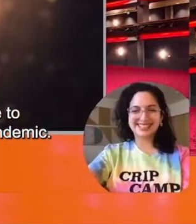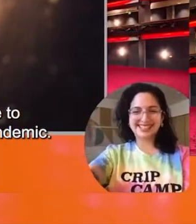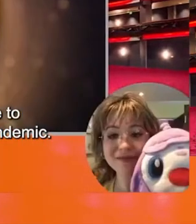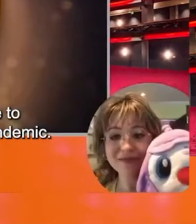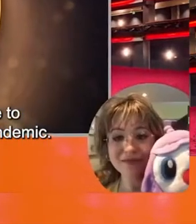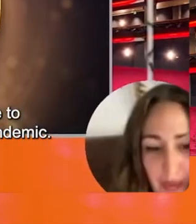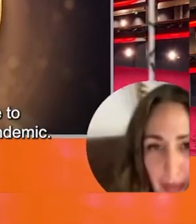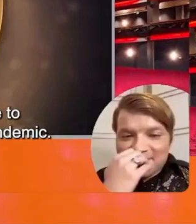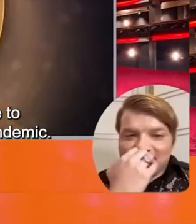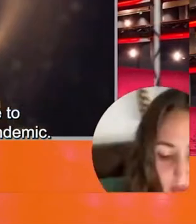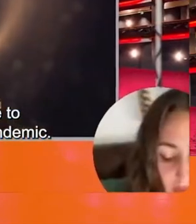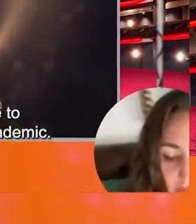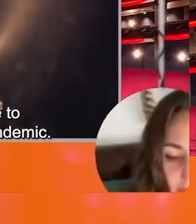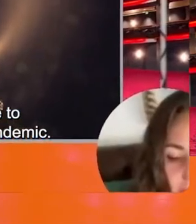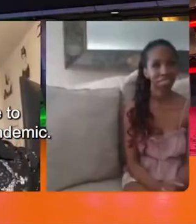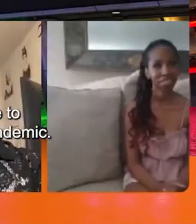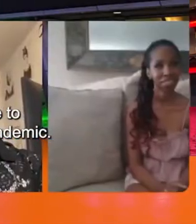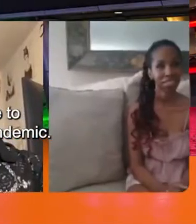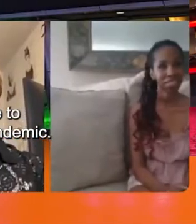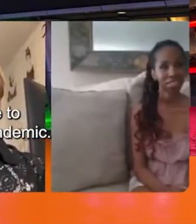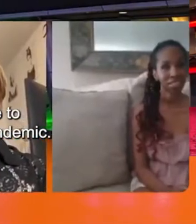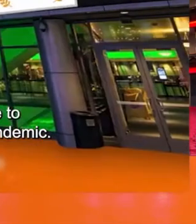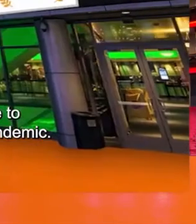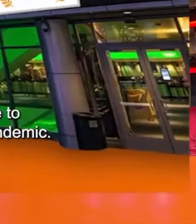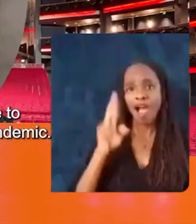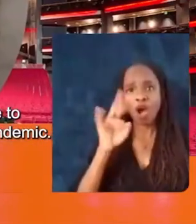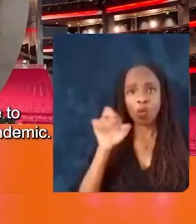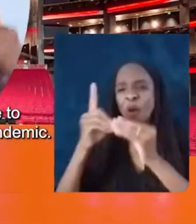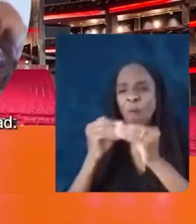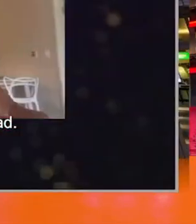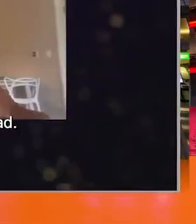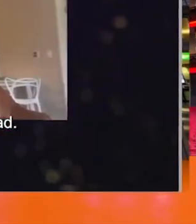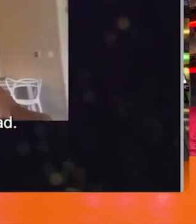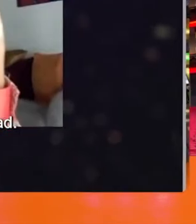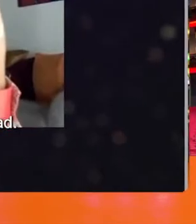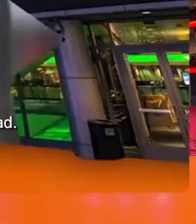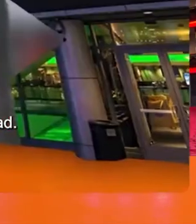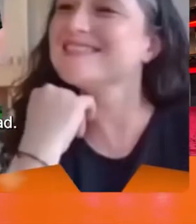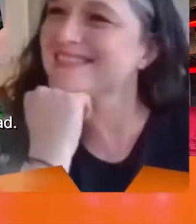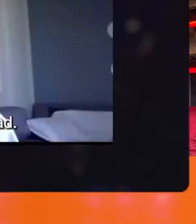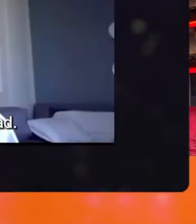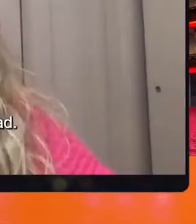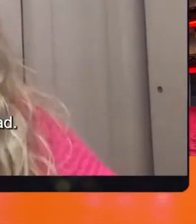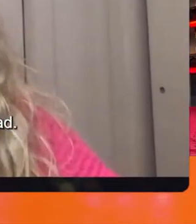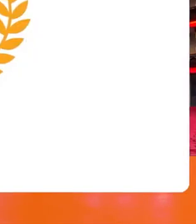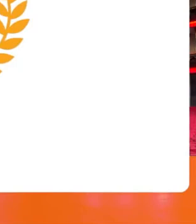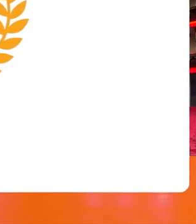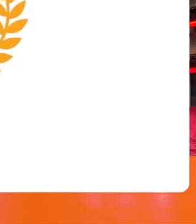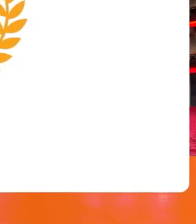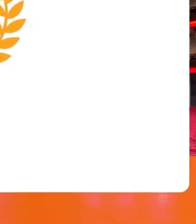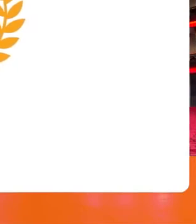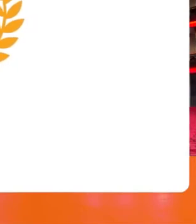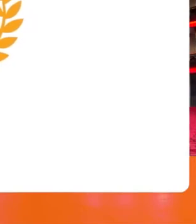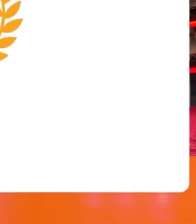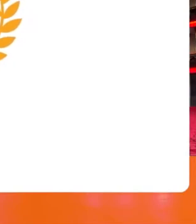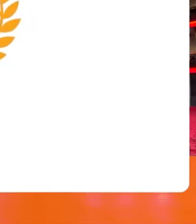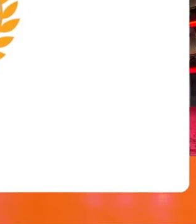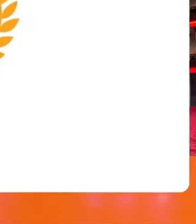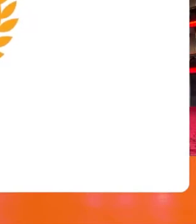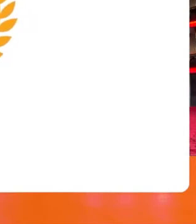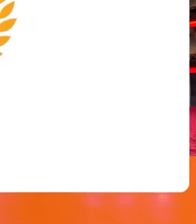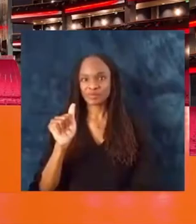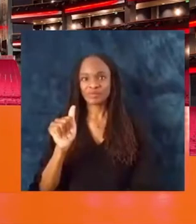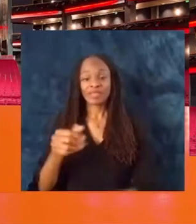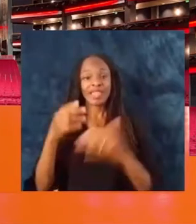Teams, we were able to hold our award ceremony during a global pandemic. And it was the biggest one we've ever had. Now,